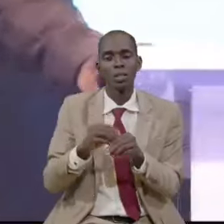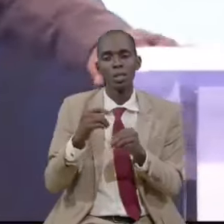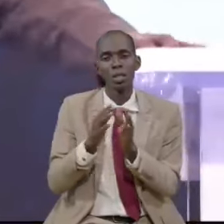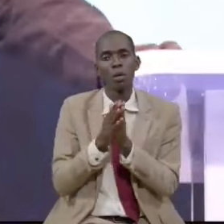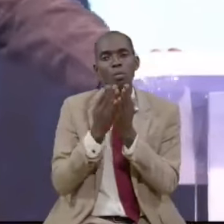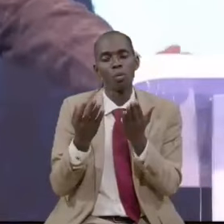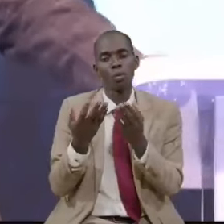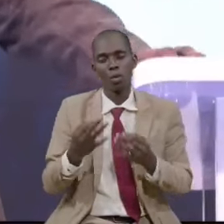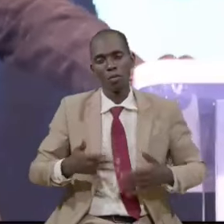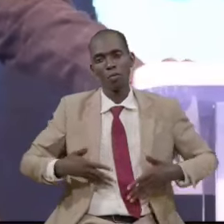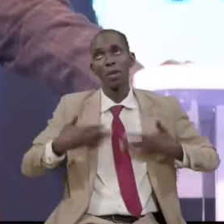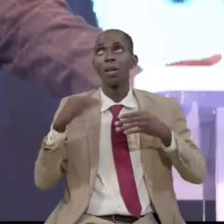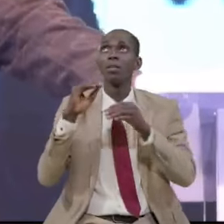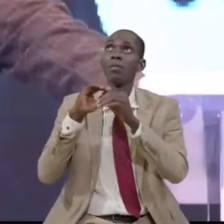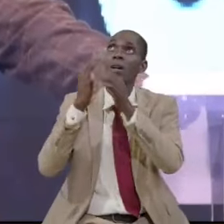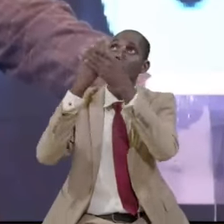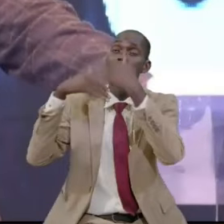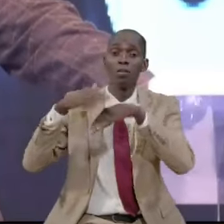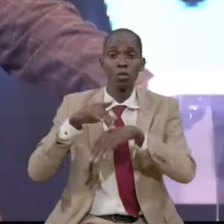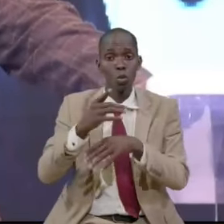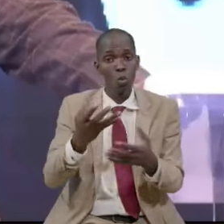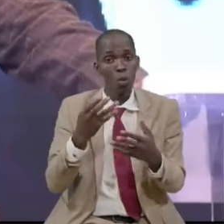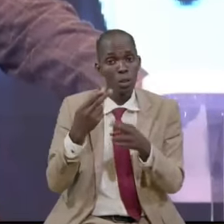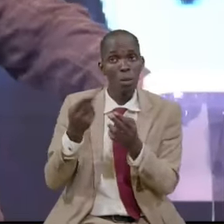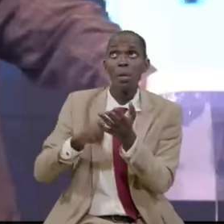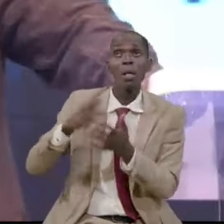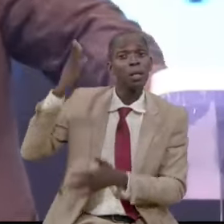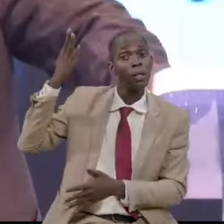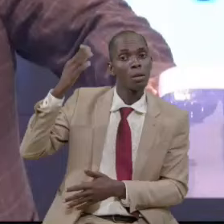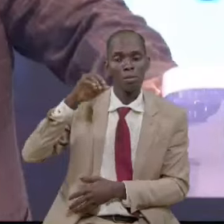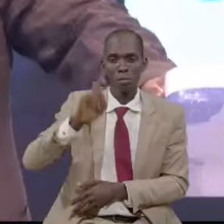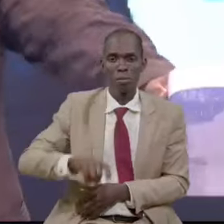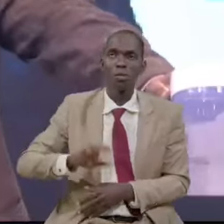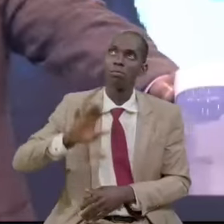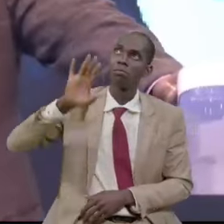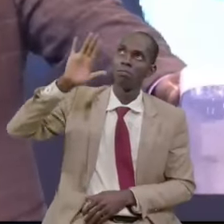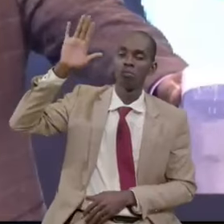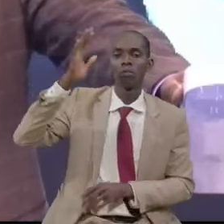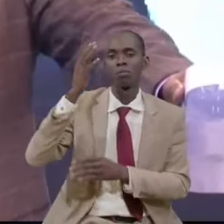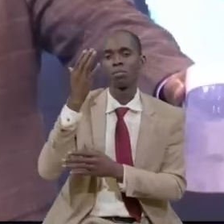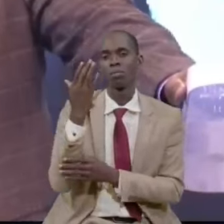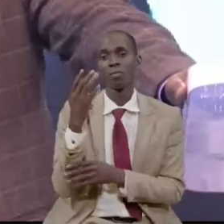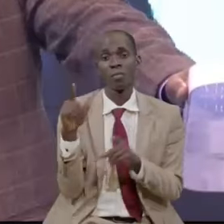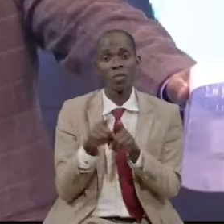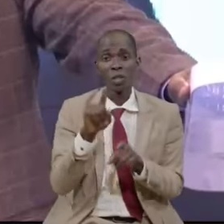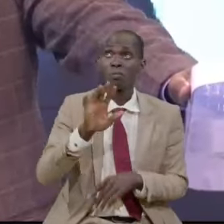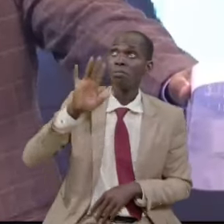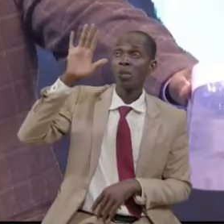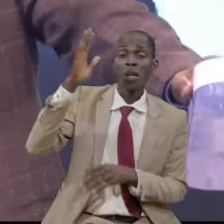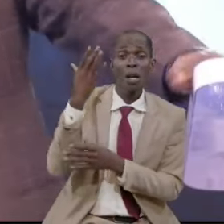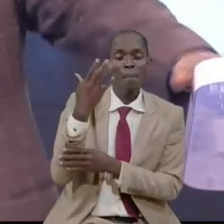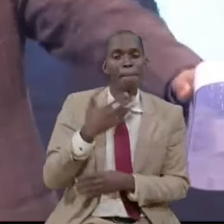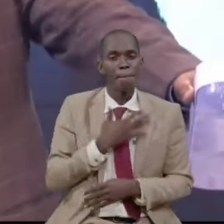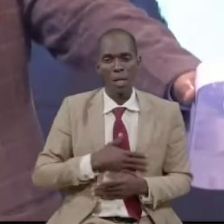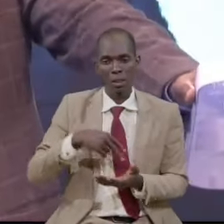You want it, raise up your hand wherever you are. As you are raising up your hand, please stand up so